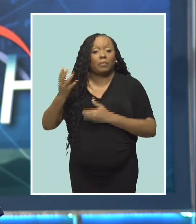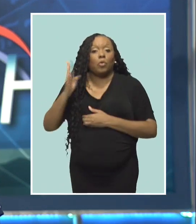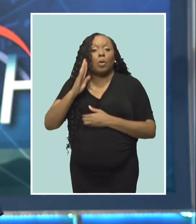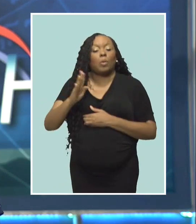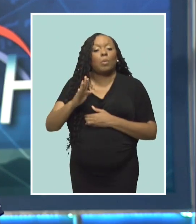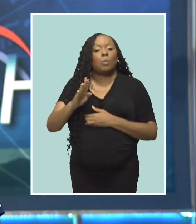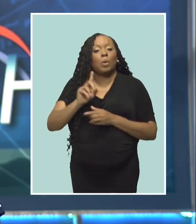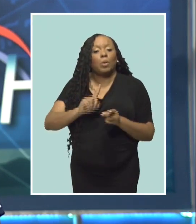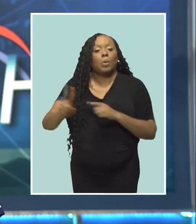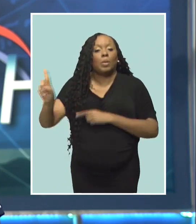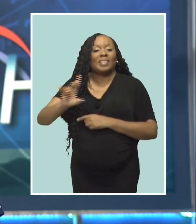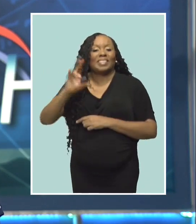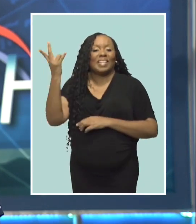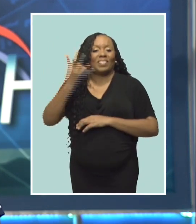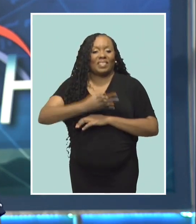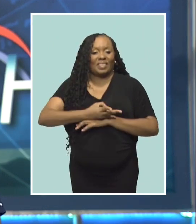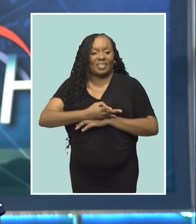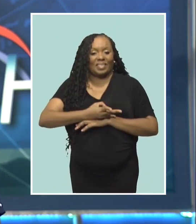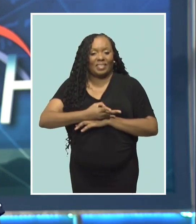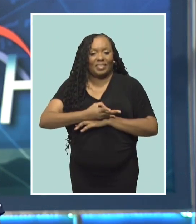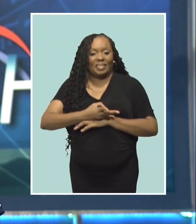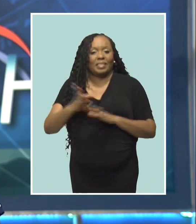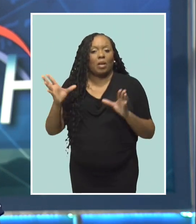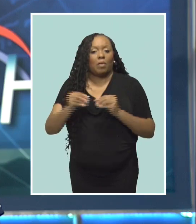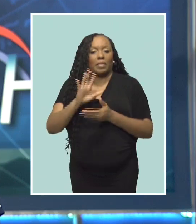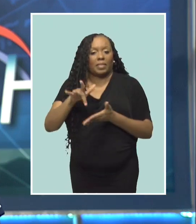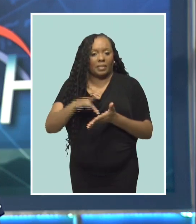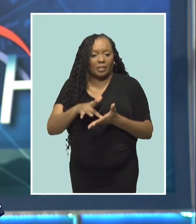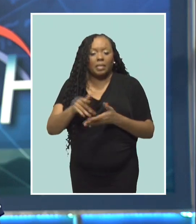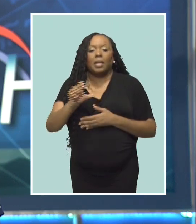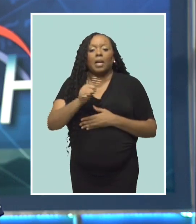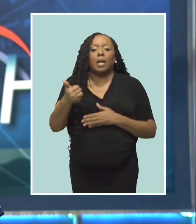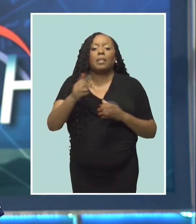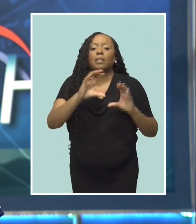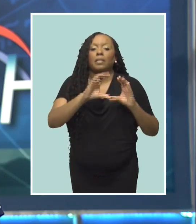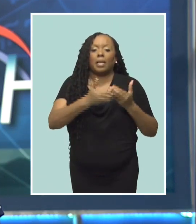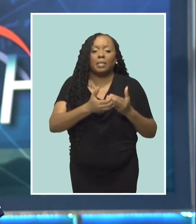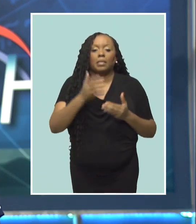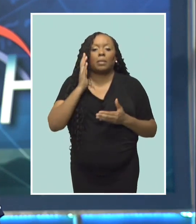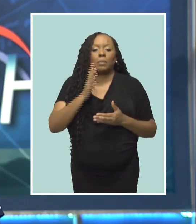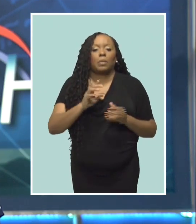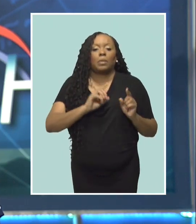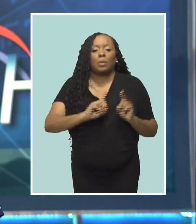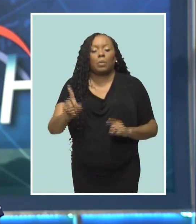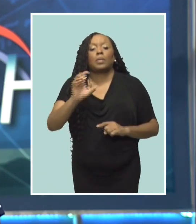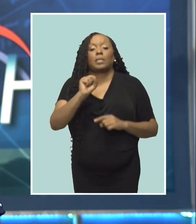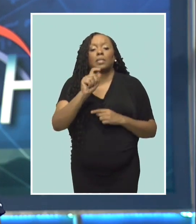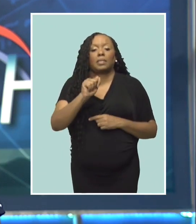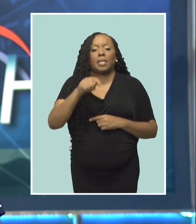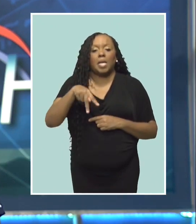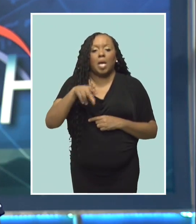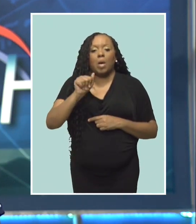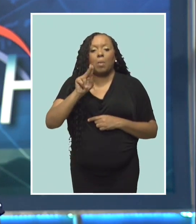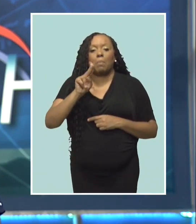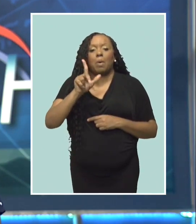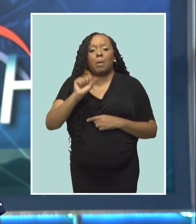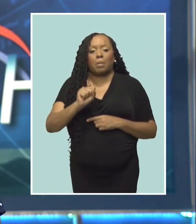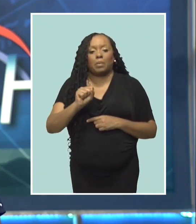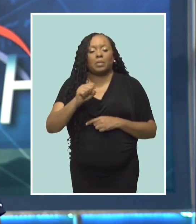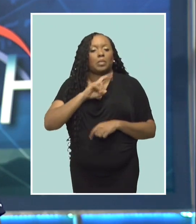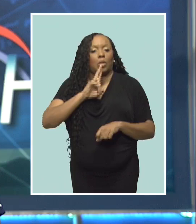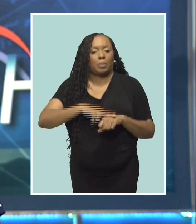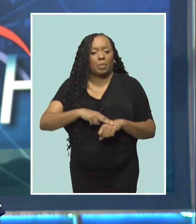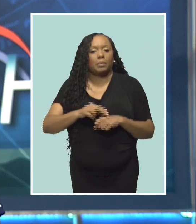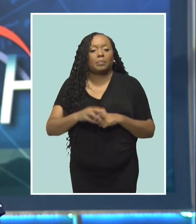Seventh-day Adventist Conference Center. All other classes will report to St. Paul's for in-person classes as usual. During